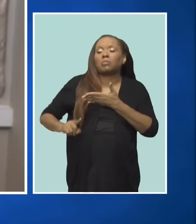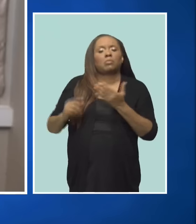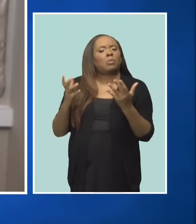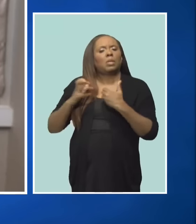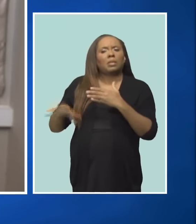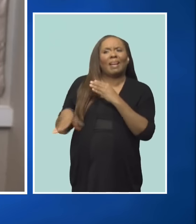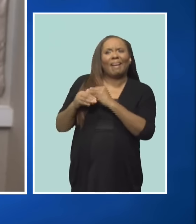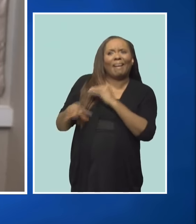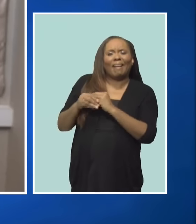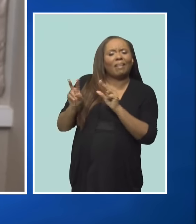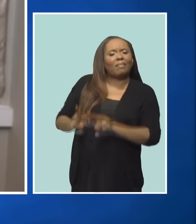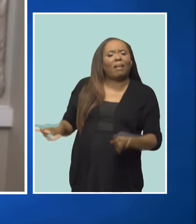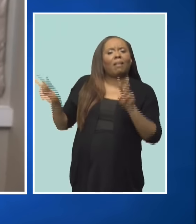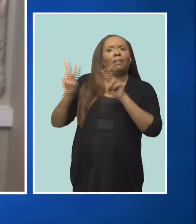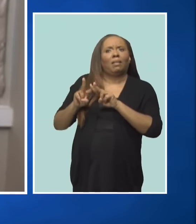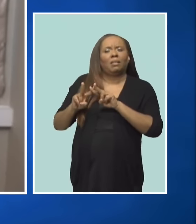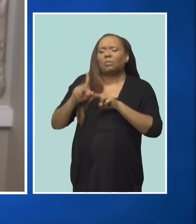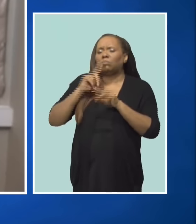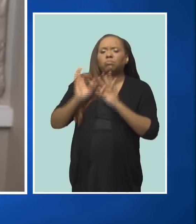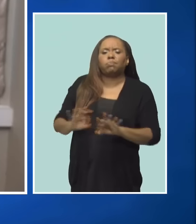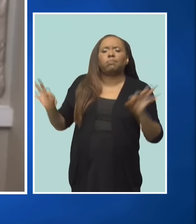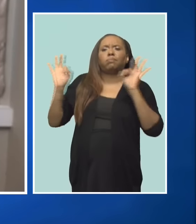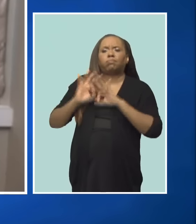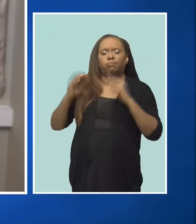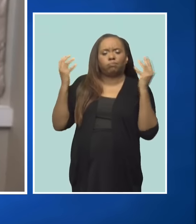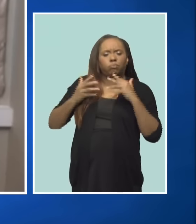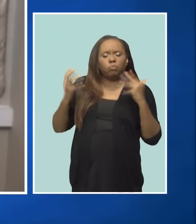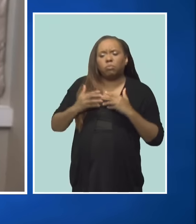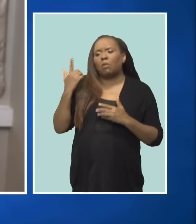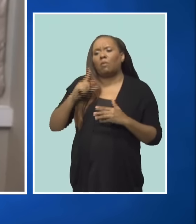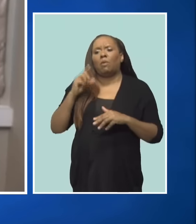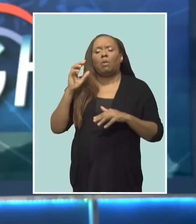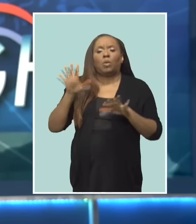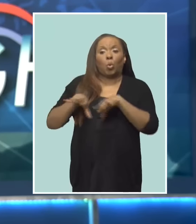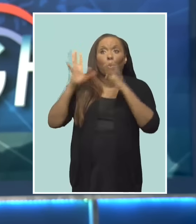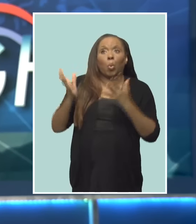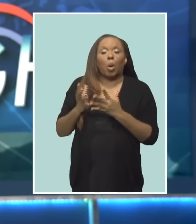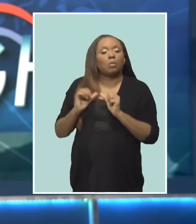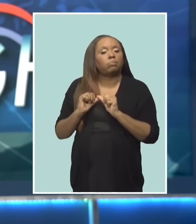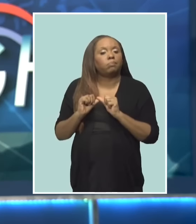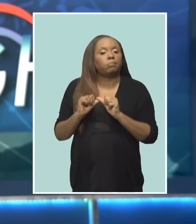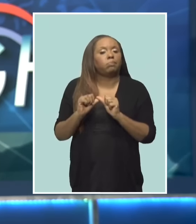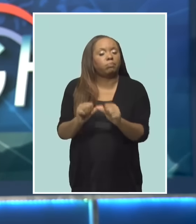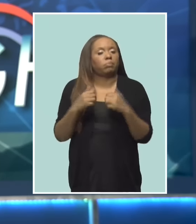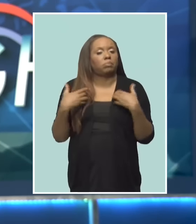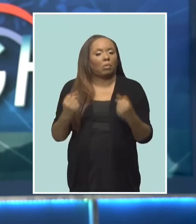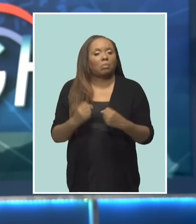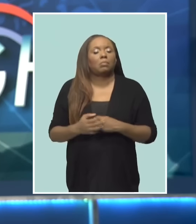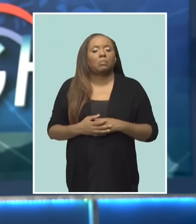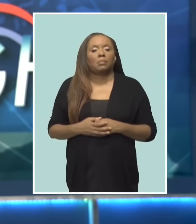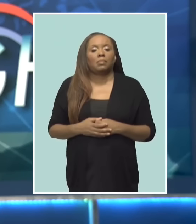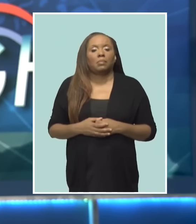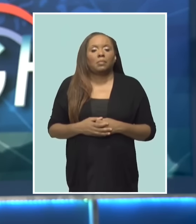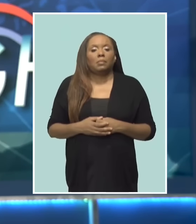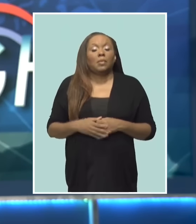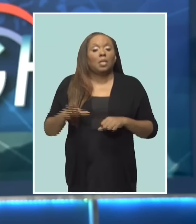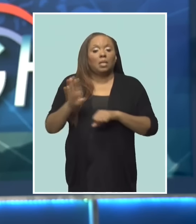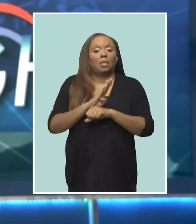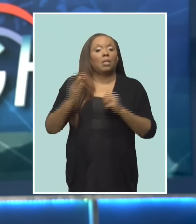to the global public goods that are so necessary to keep this world stable. Barbados has signaled its commitment